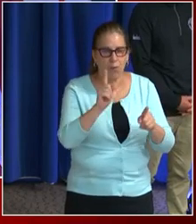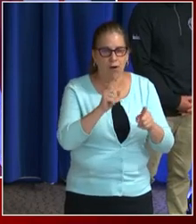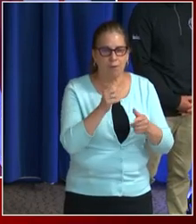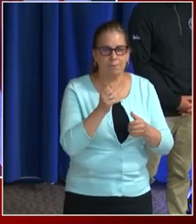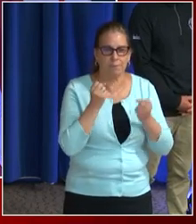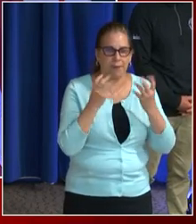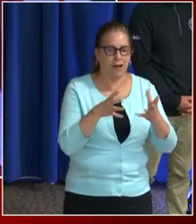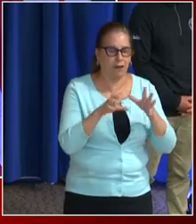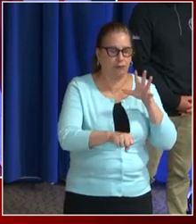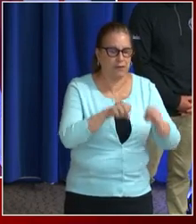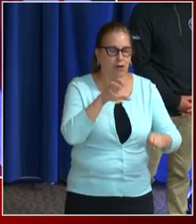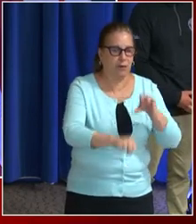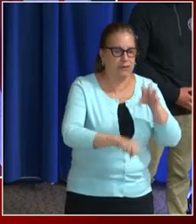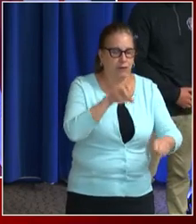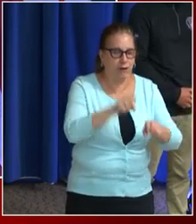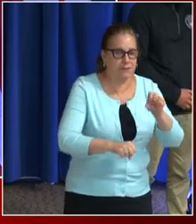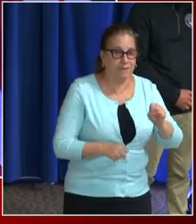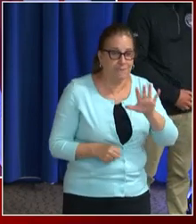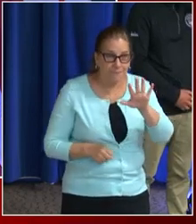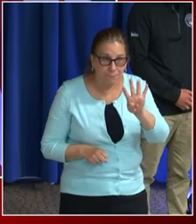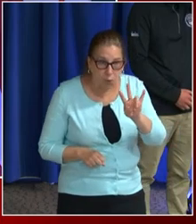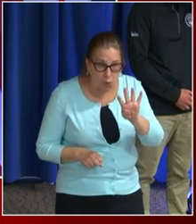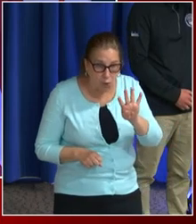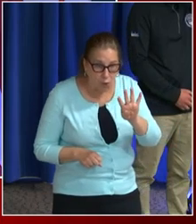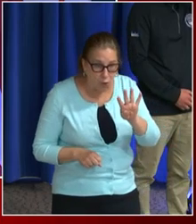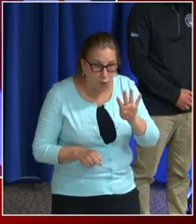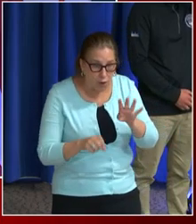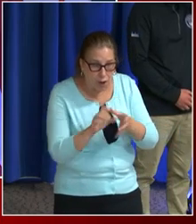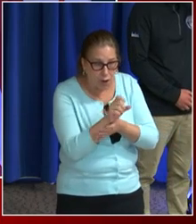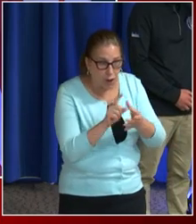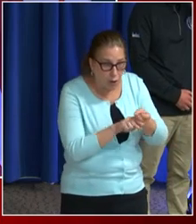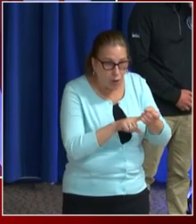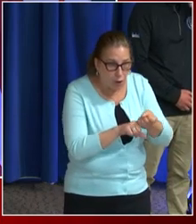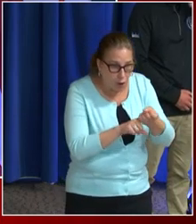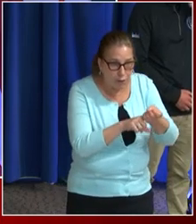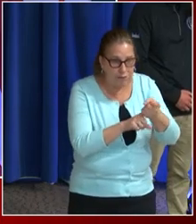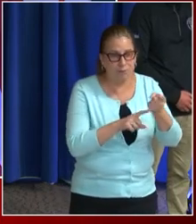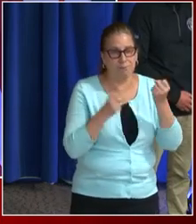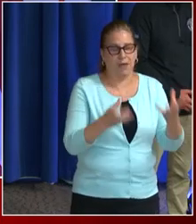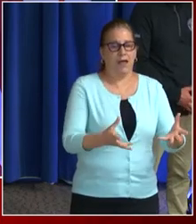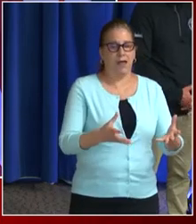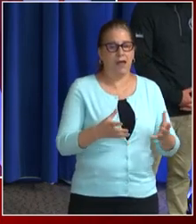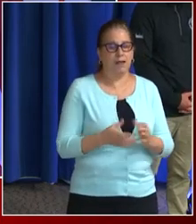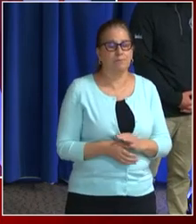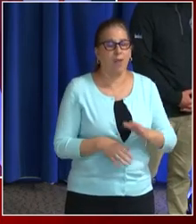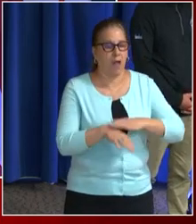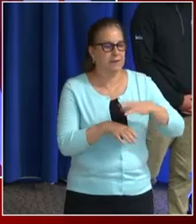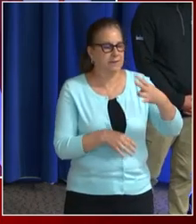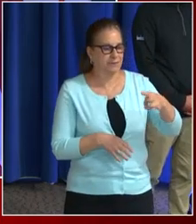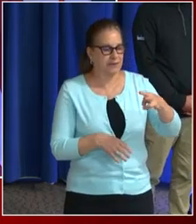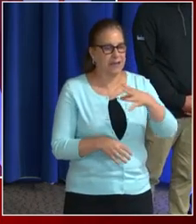and I, 194 arrests in the area of Swan Street.